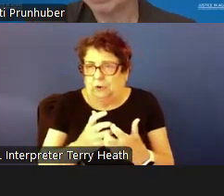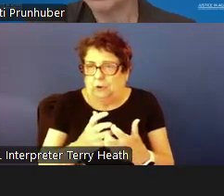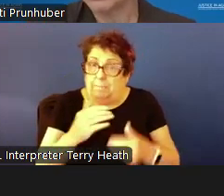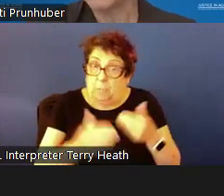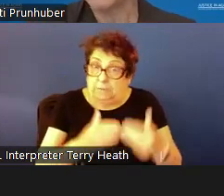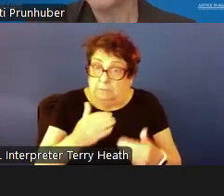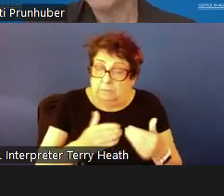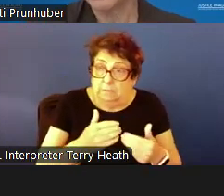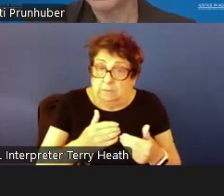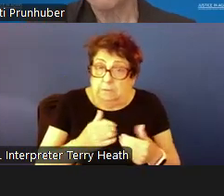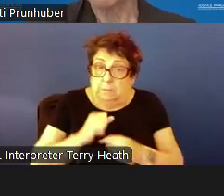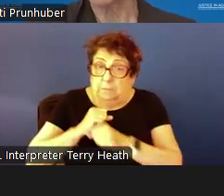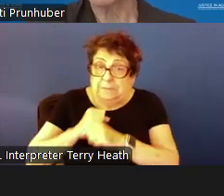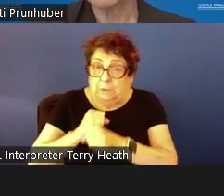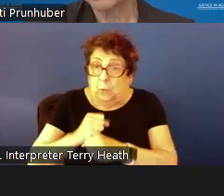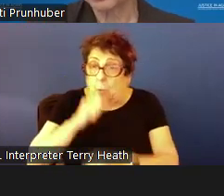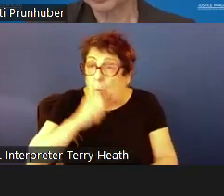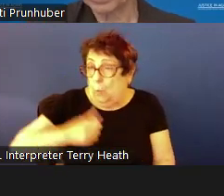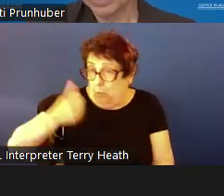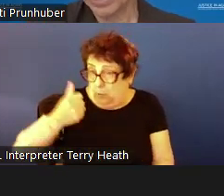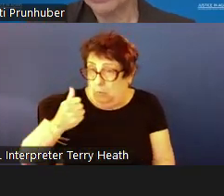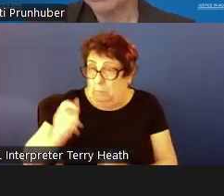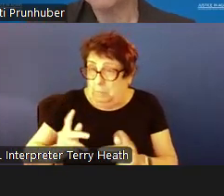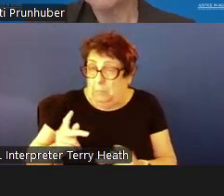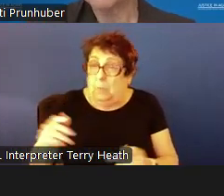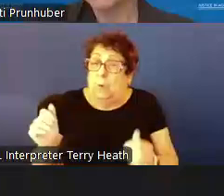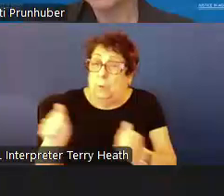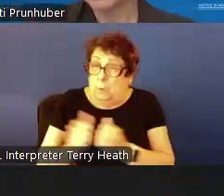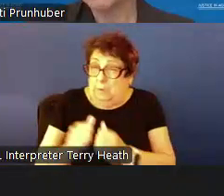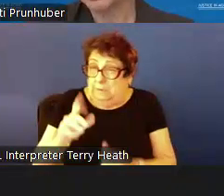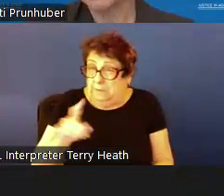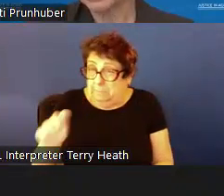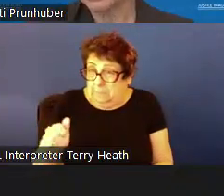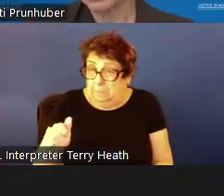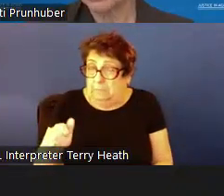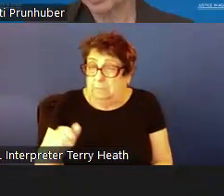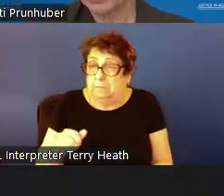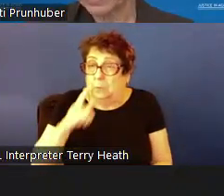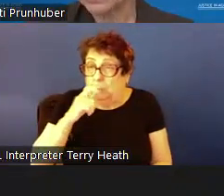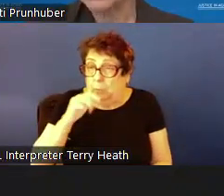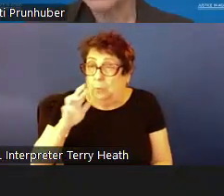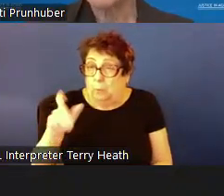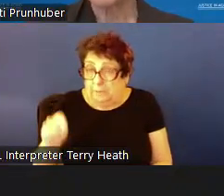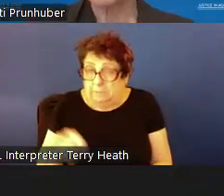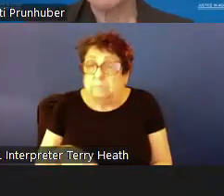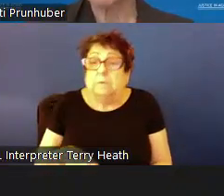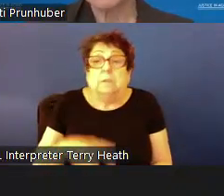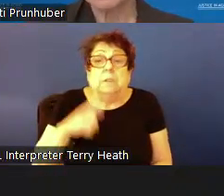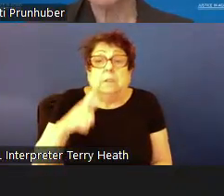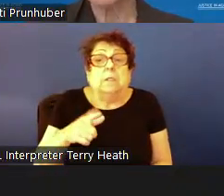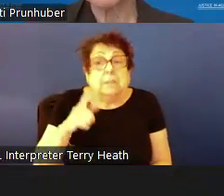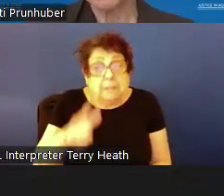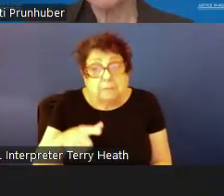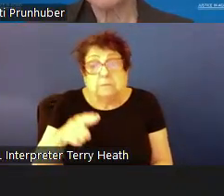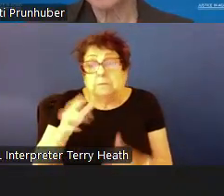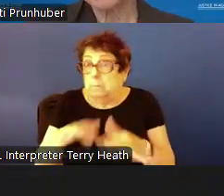with disabilities is a critical tool, and legal assistance services can